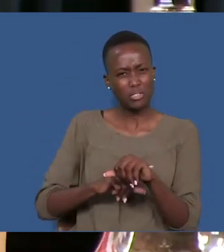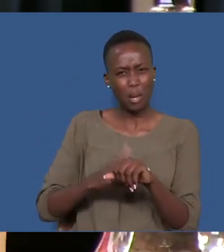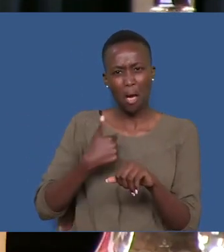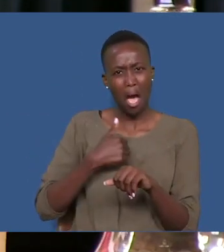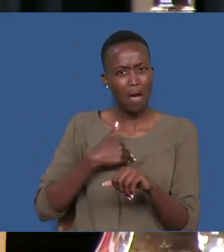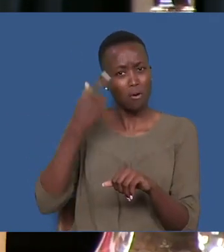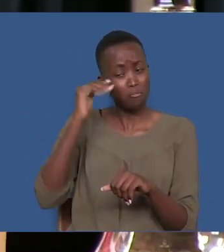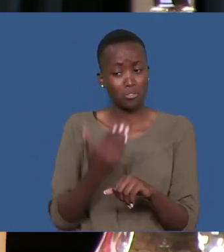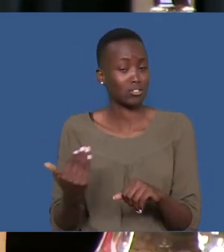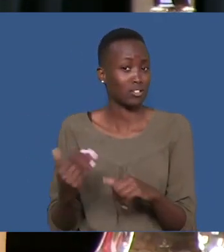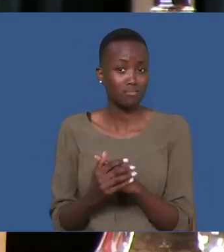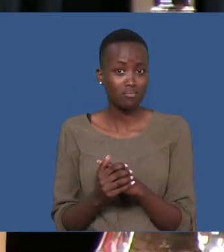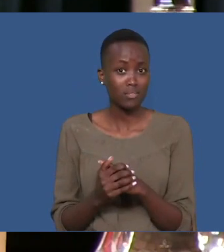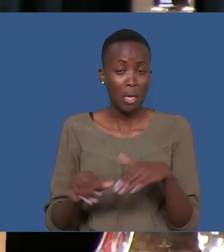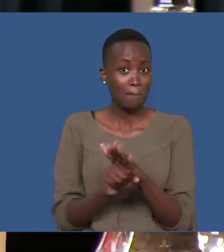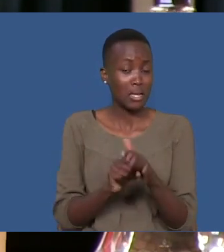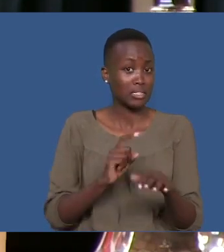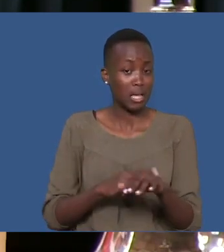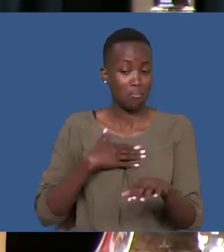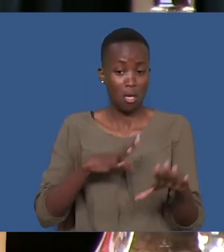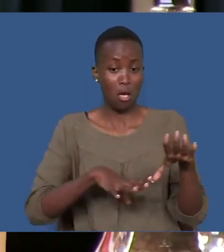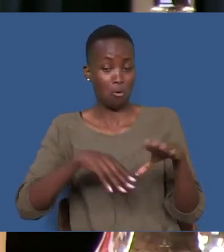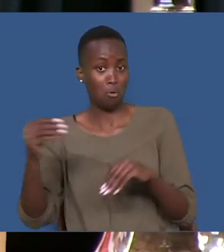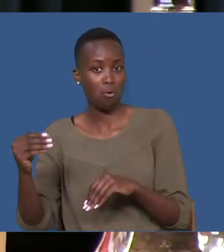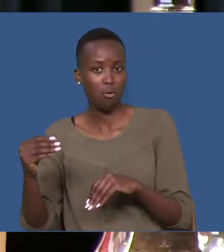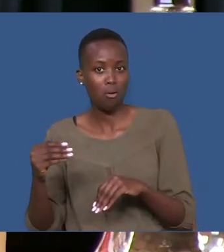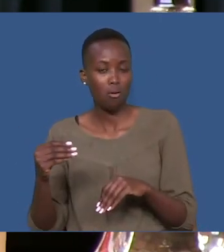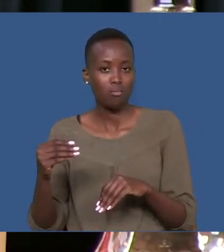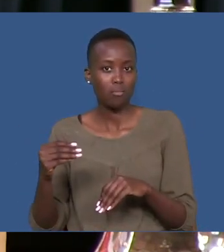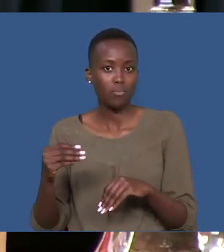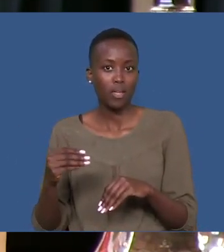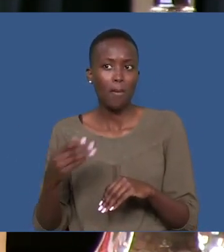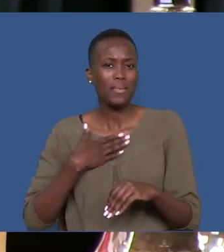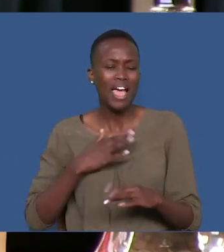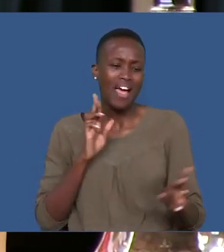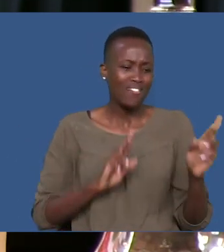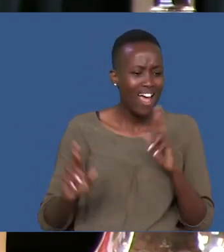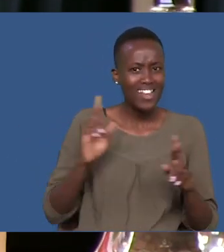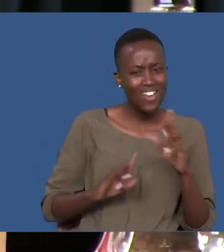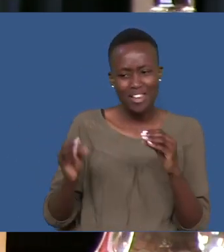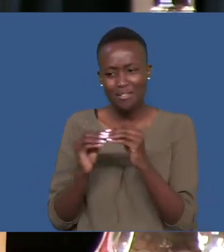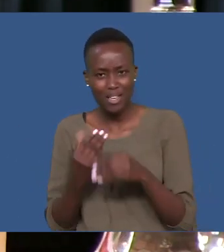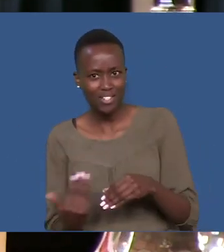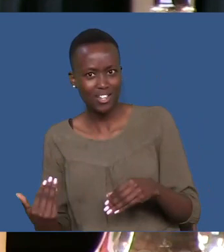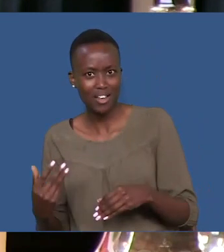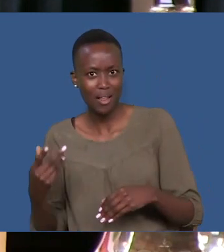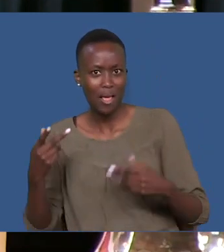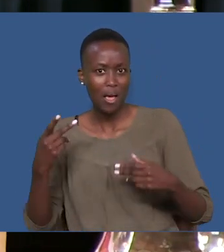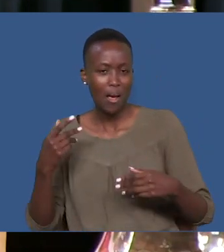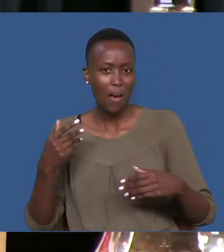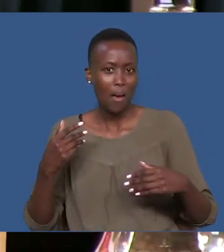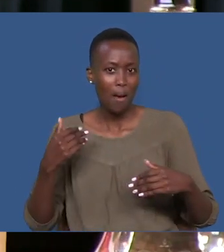with the children. In fact, most of the time when I go, I look forward to maybe meeting the children outside playing so that I can sit down with